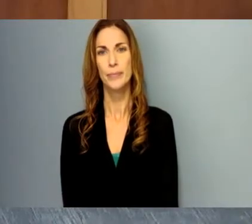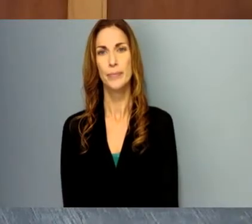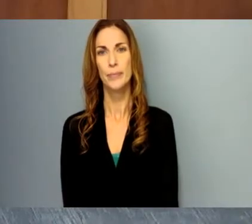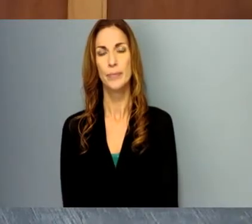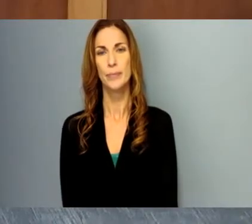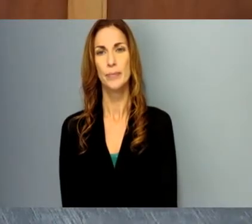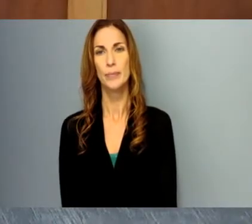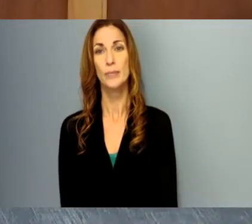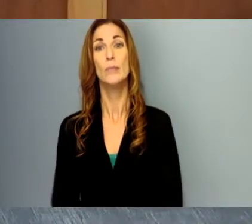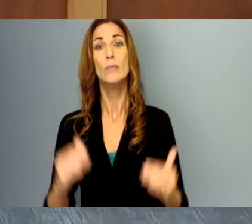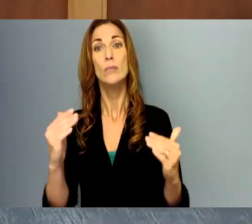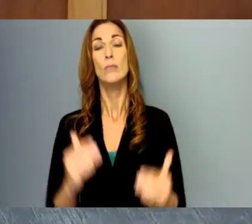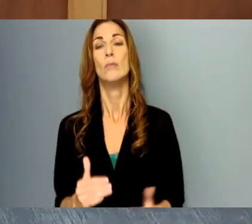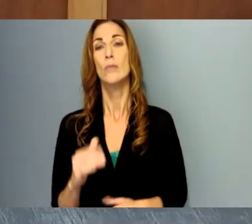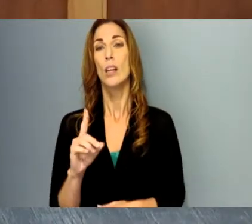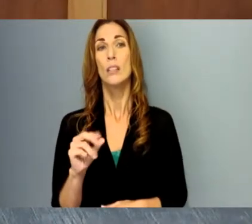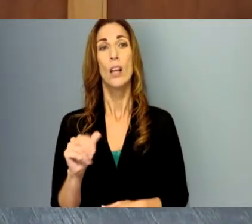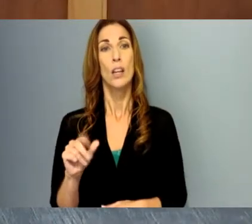Vonna Darmond.